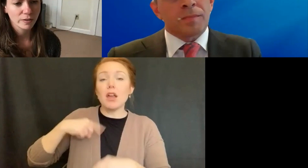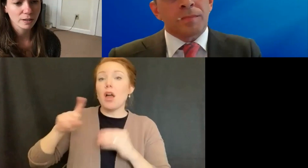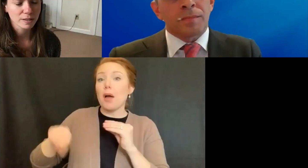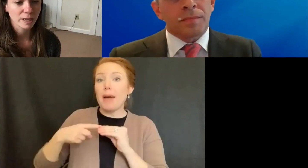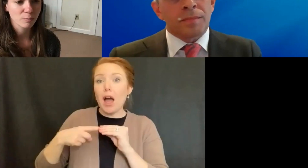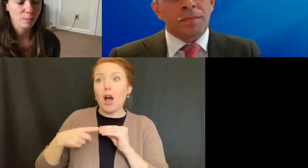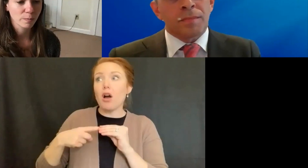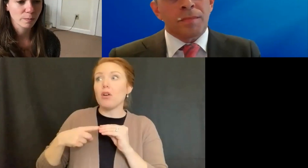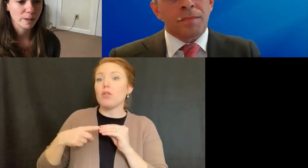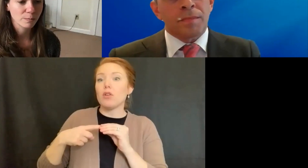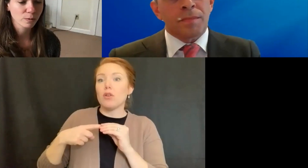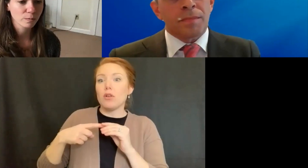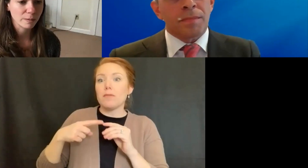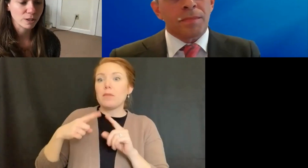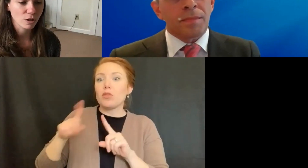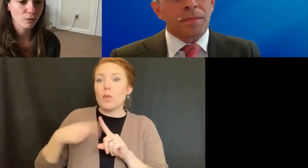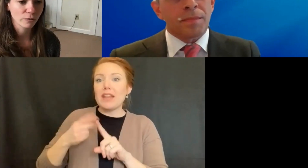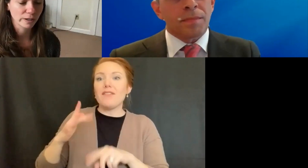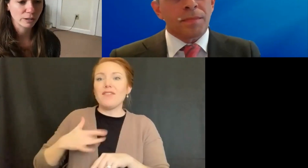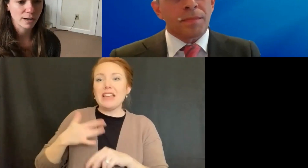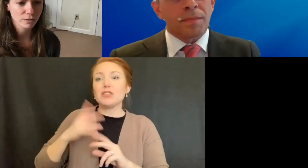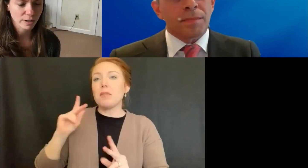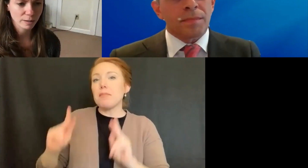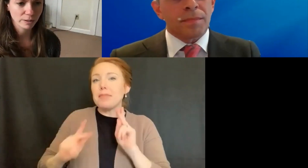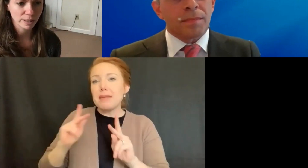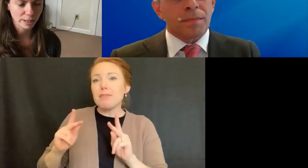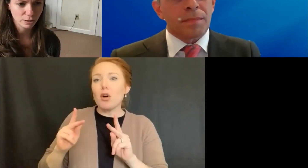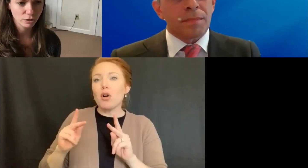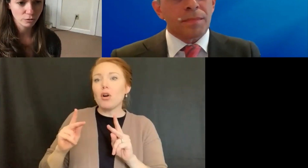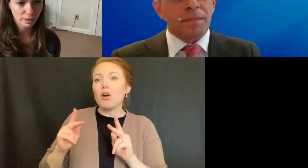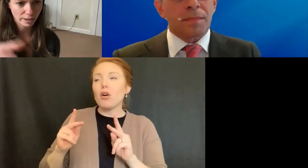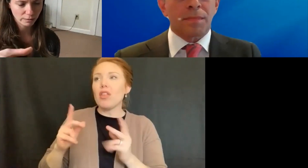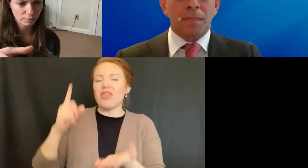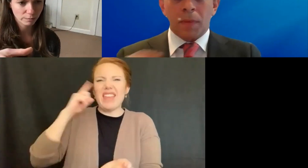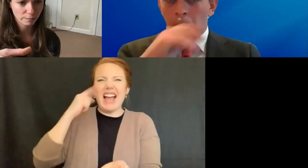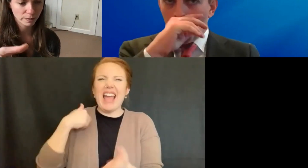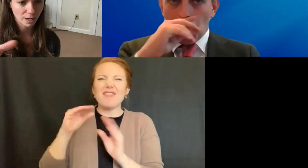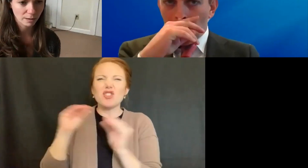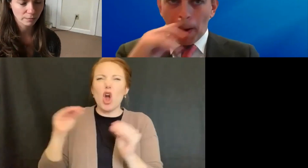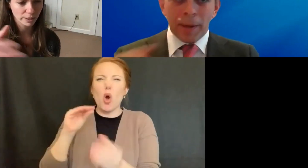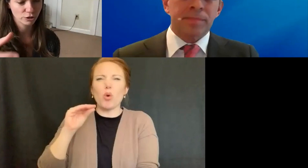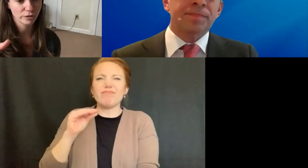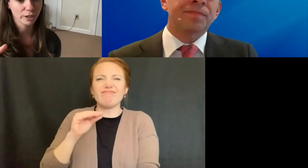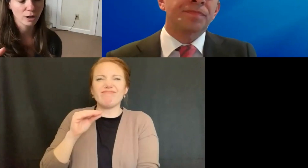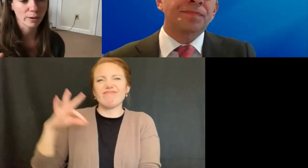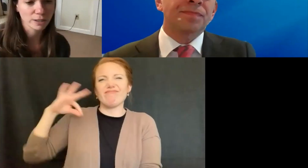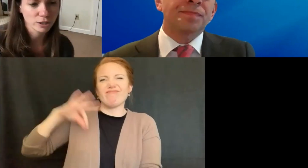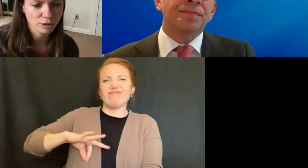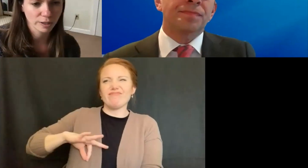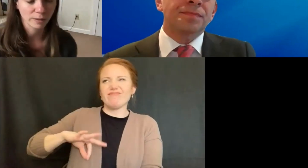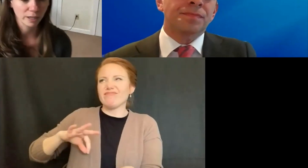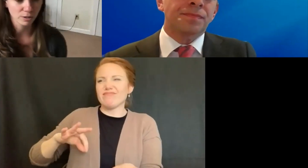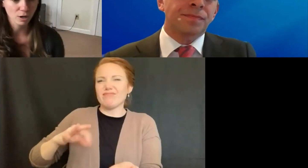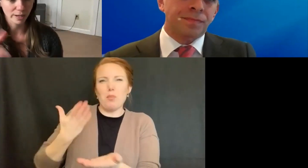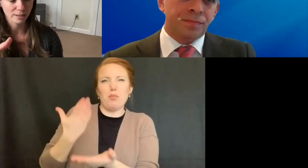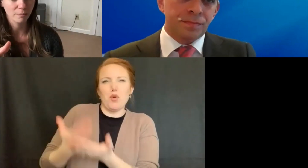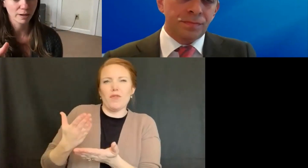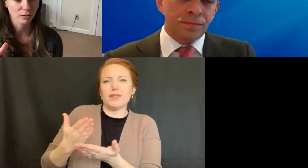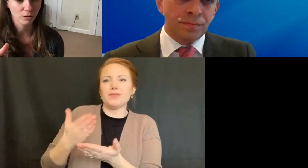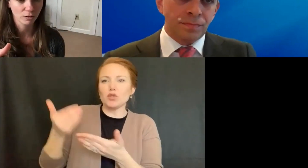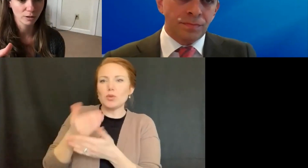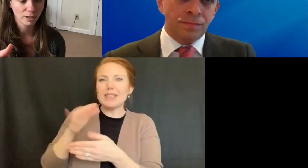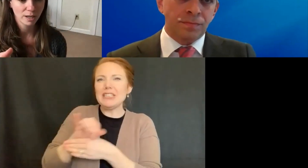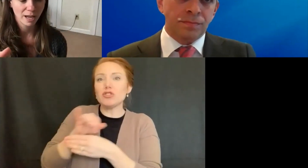it feels like people maybe don't feel like you have credibility in the new industry you're going into. So like when he was going